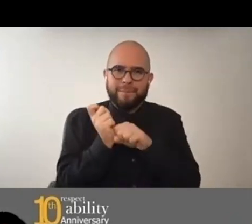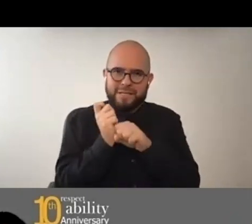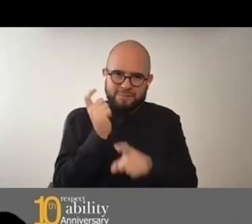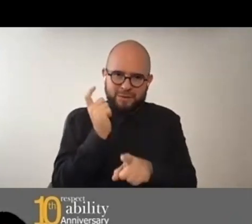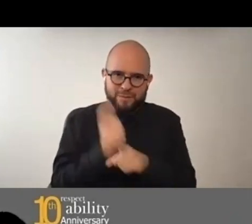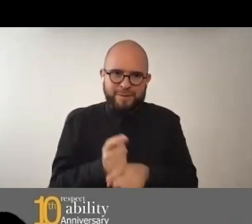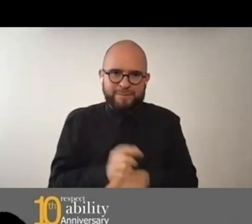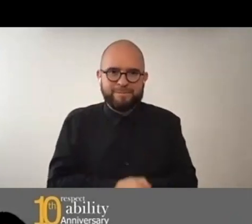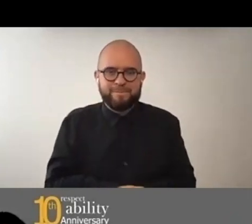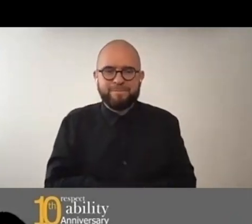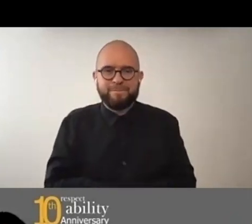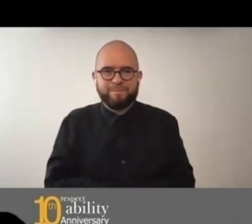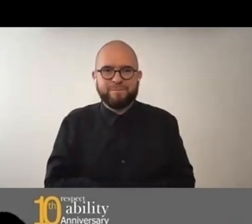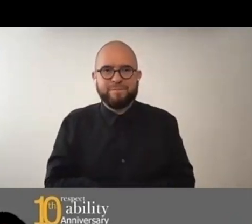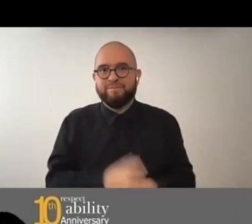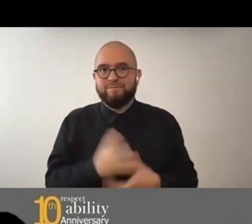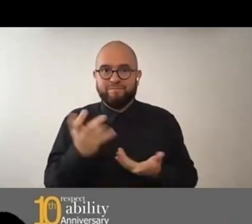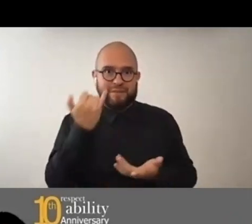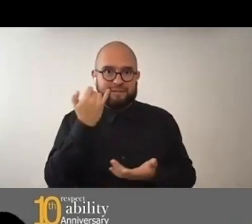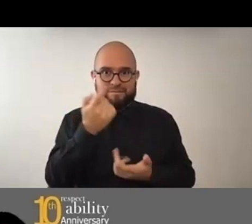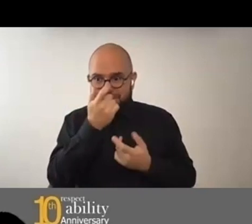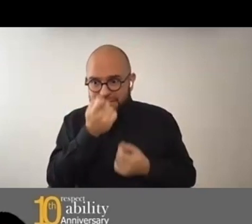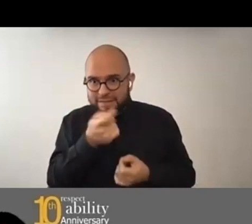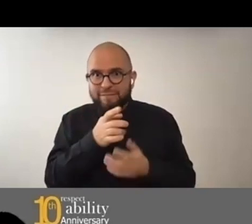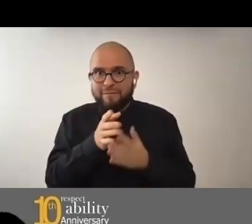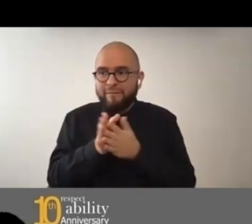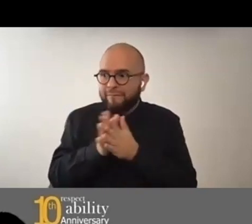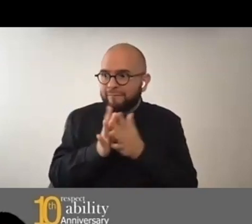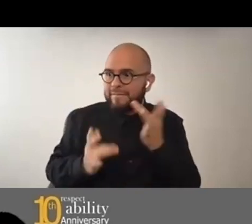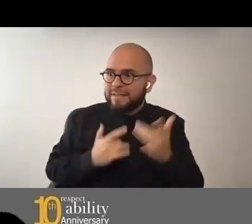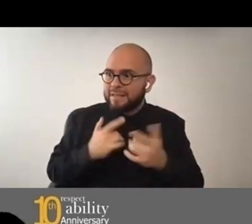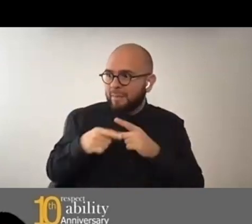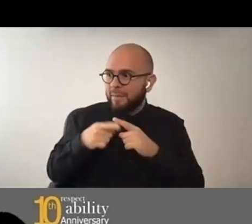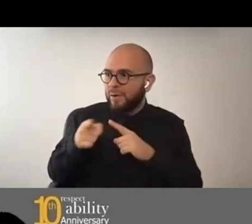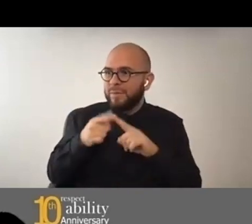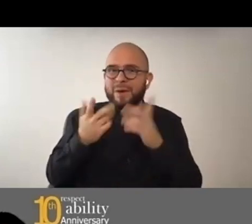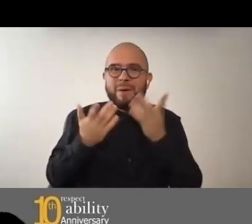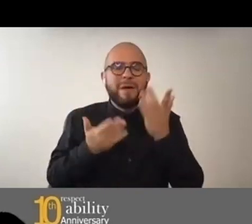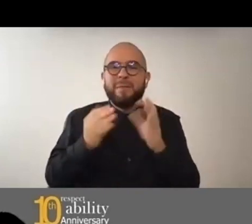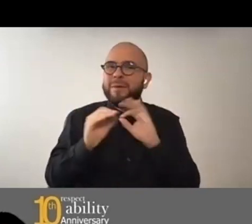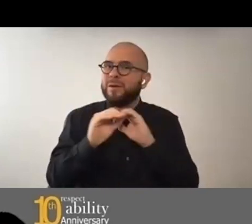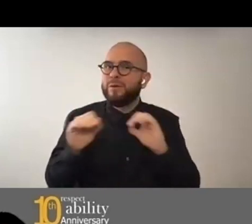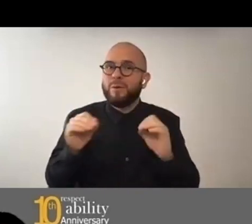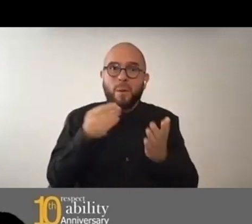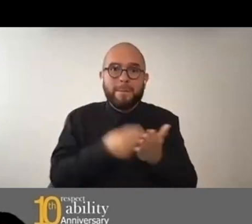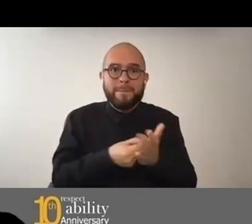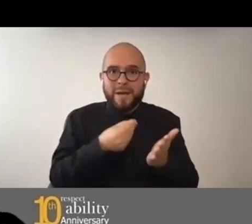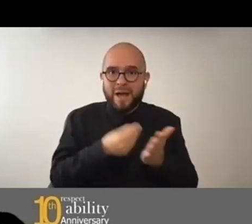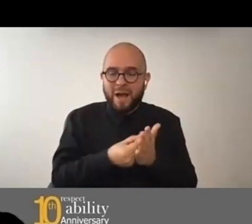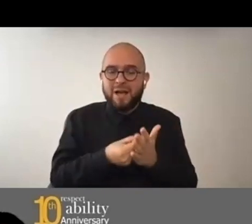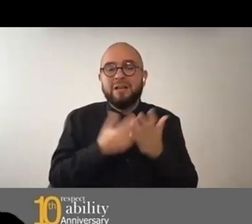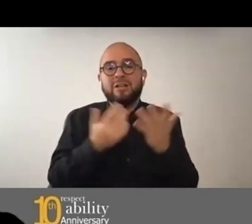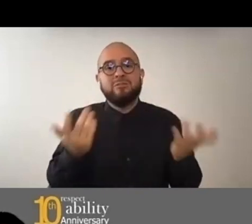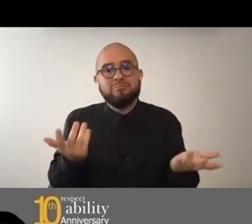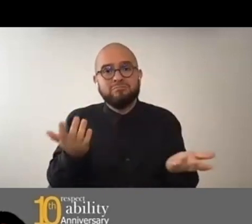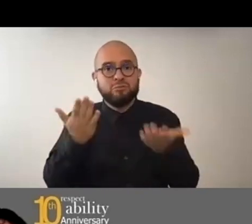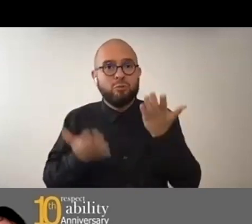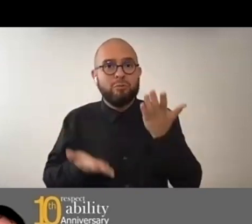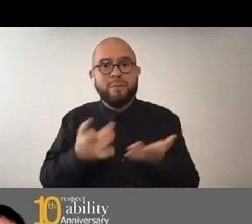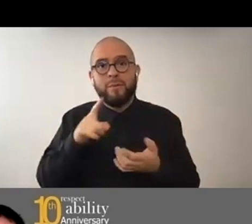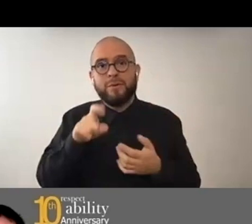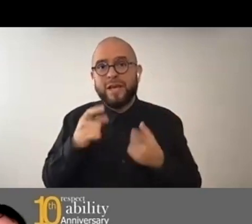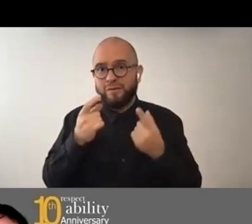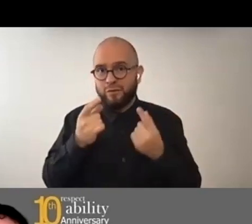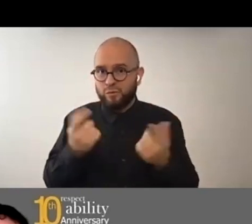and they're excited about you, but they don't have a budget. It may be that you can work with them, submit